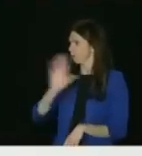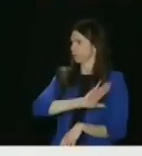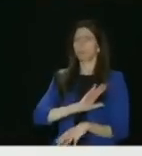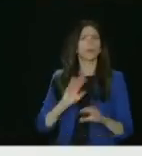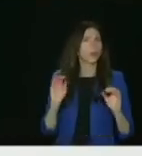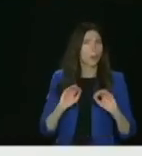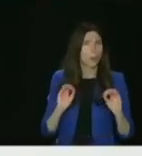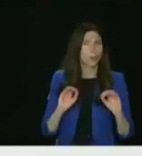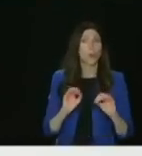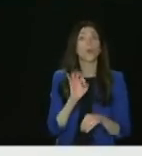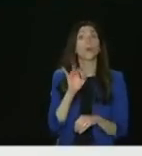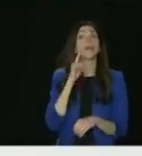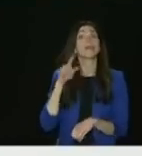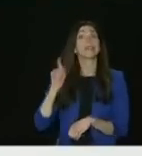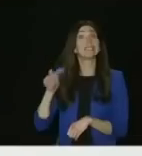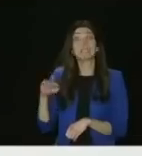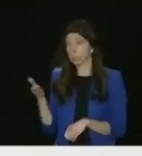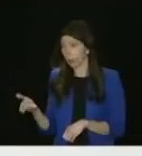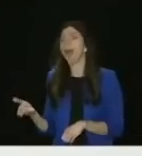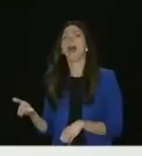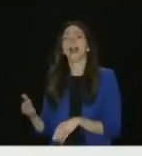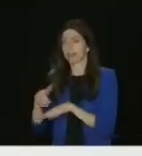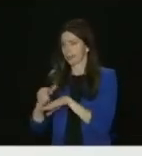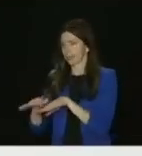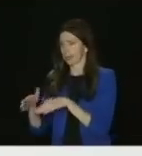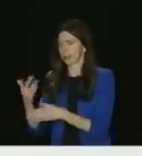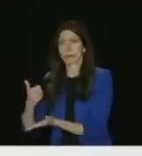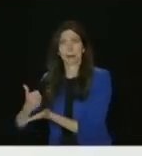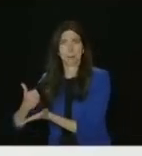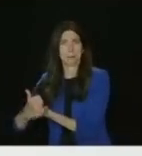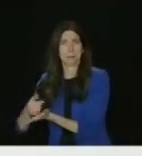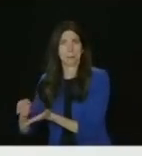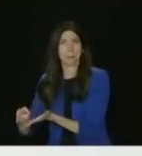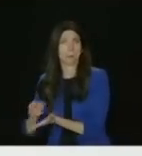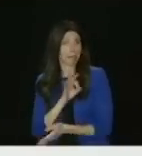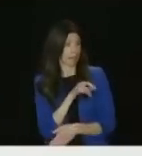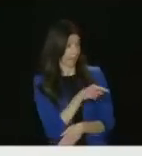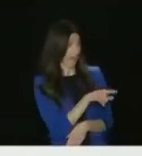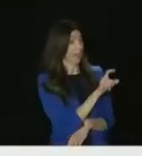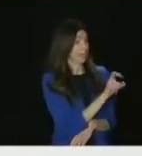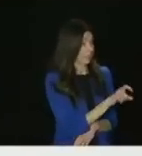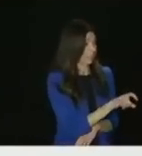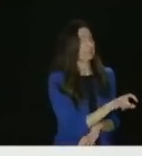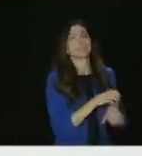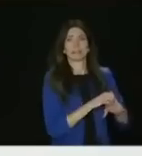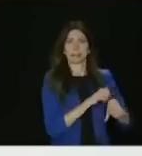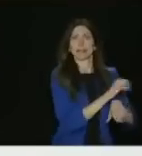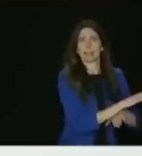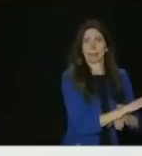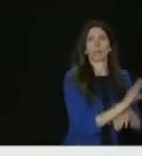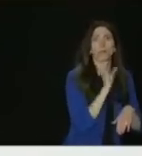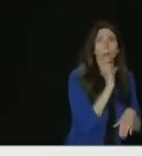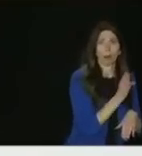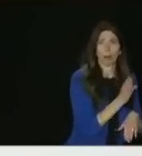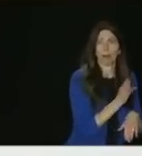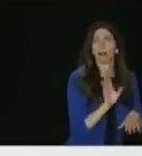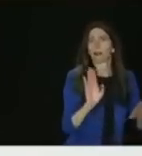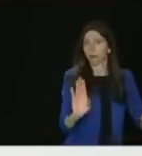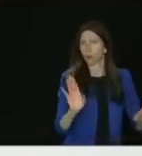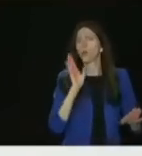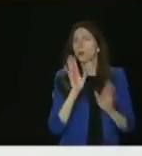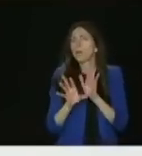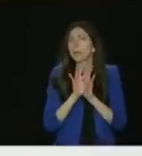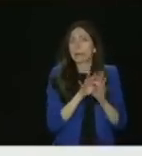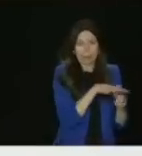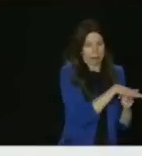to where they are needed. These are not blanket powers across the country. These will be tools